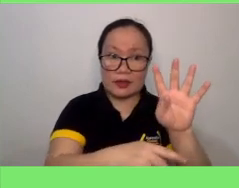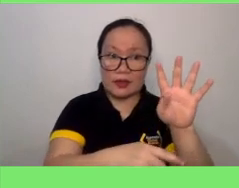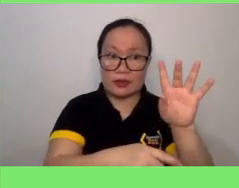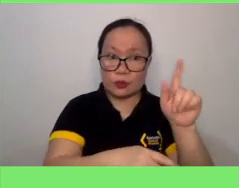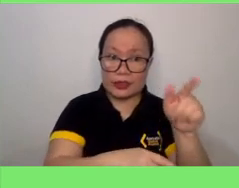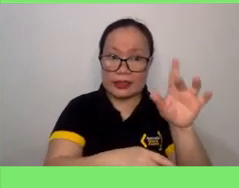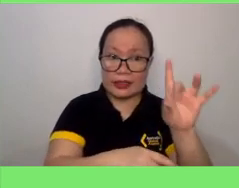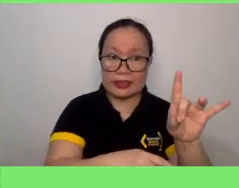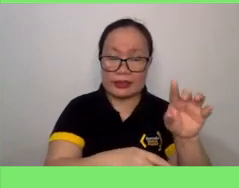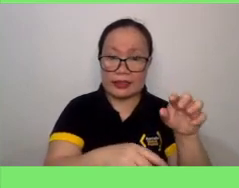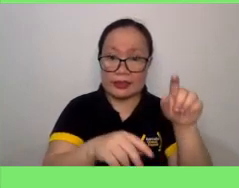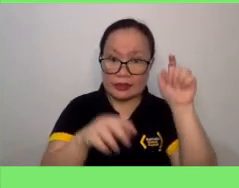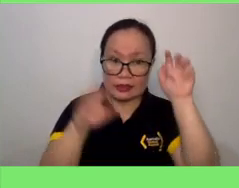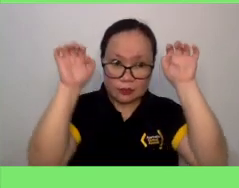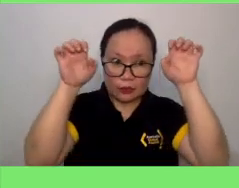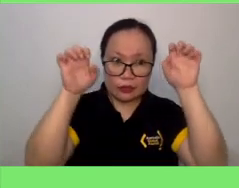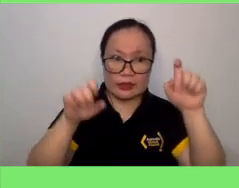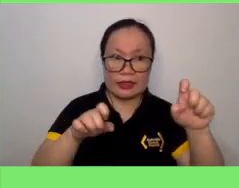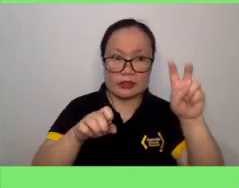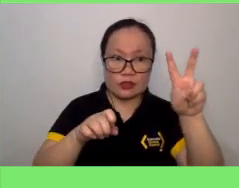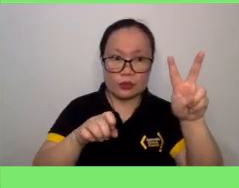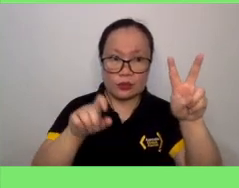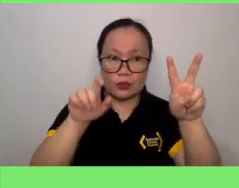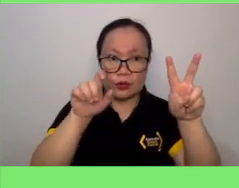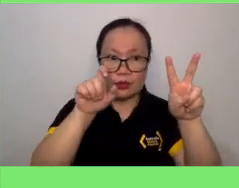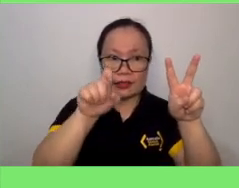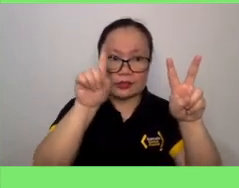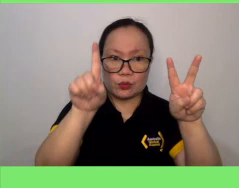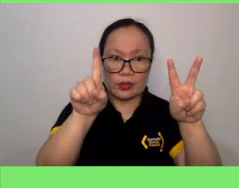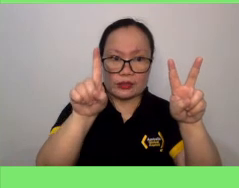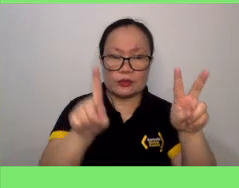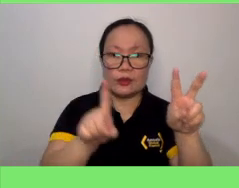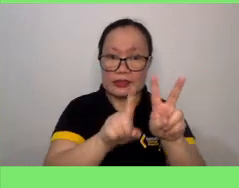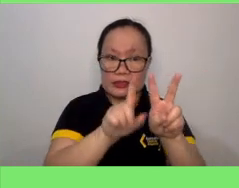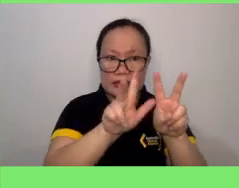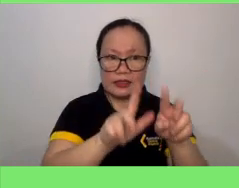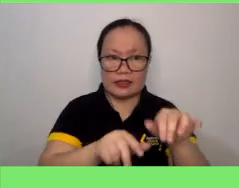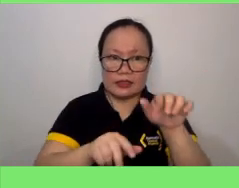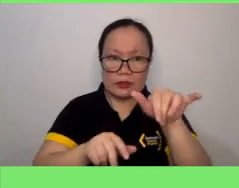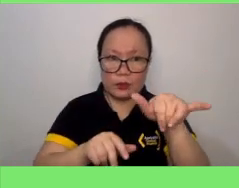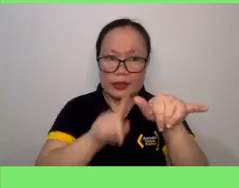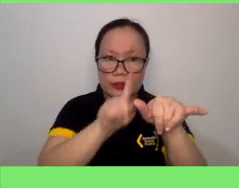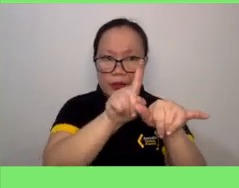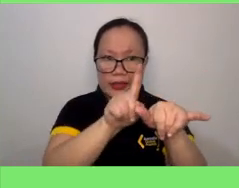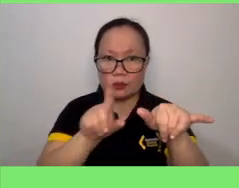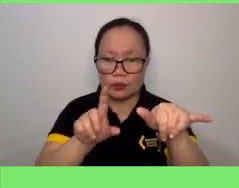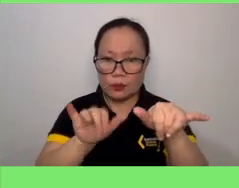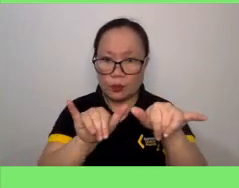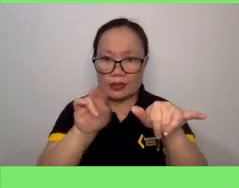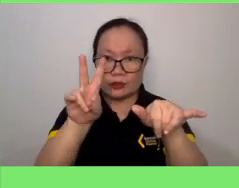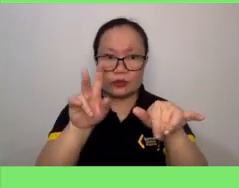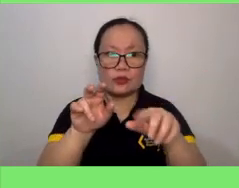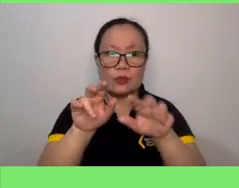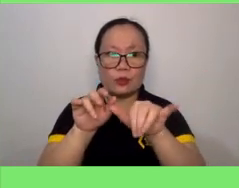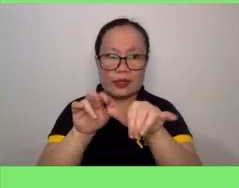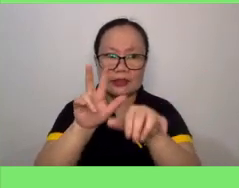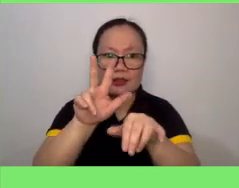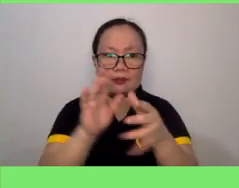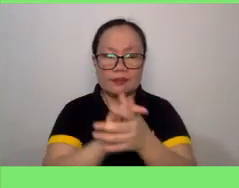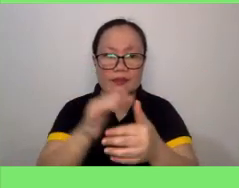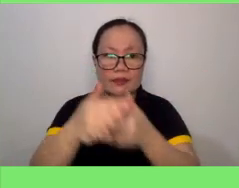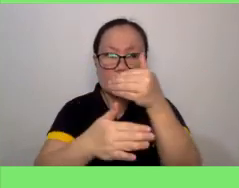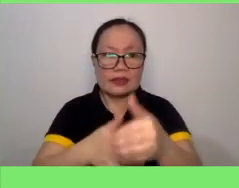is 28. And then, add yung exponent. This is 3. This is cube. Okay? Next, second